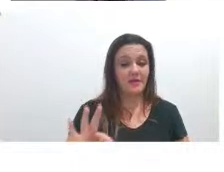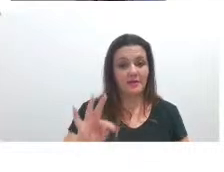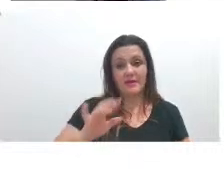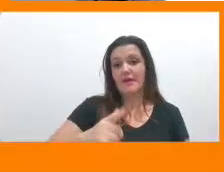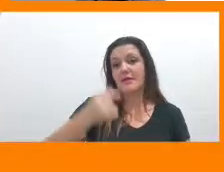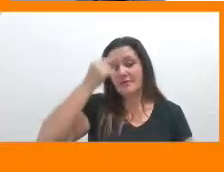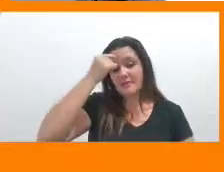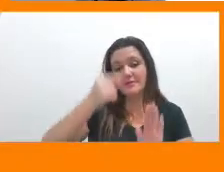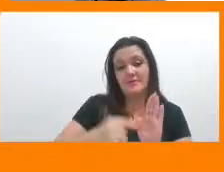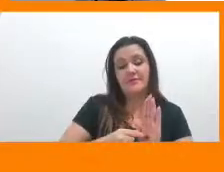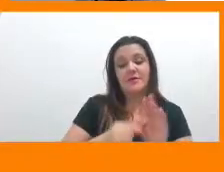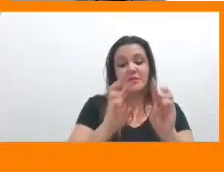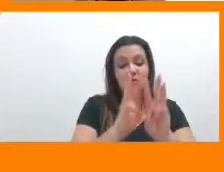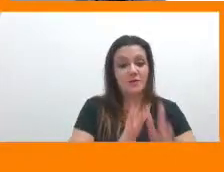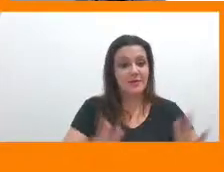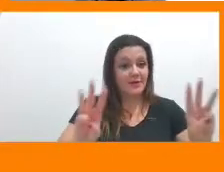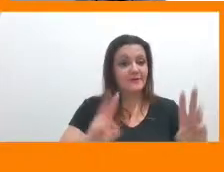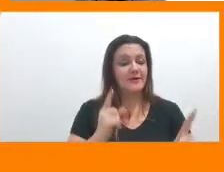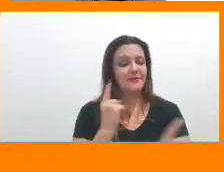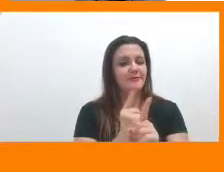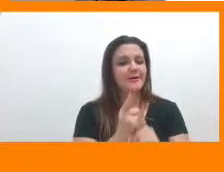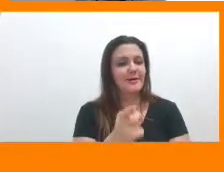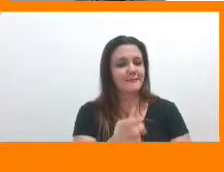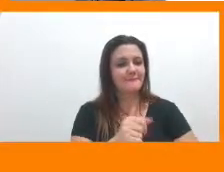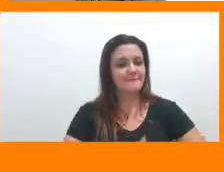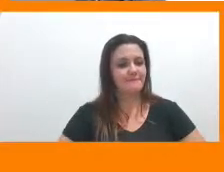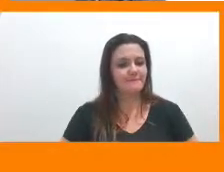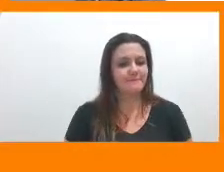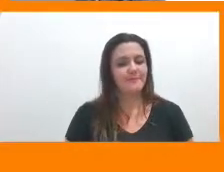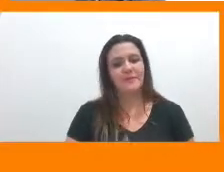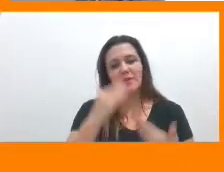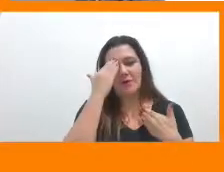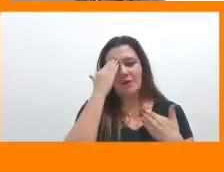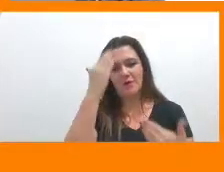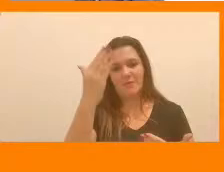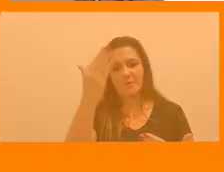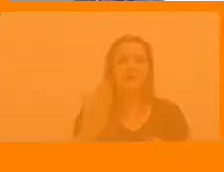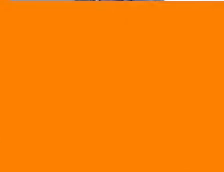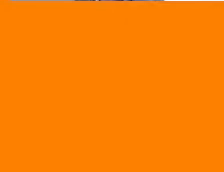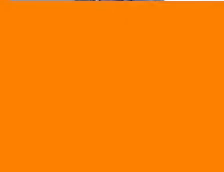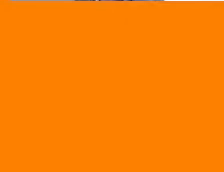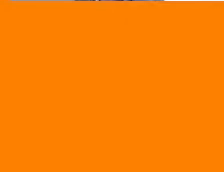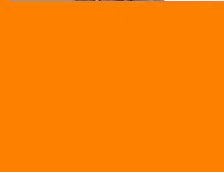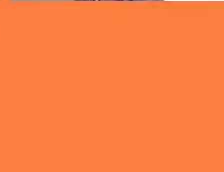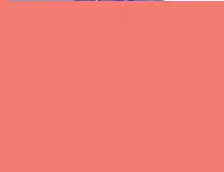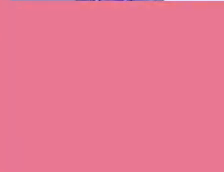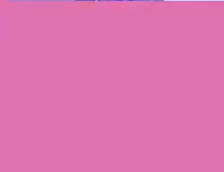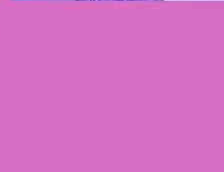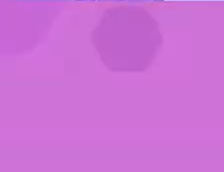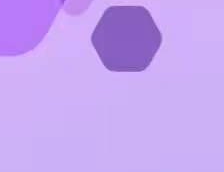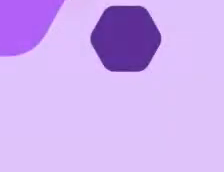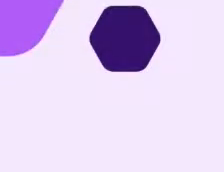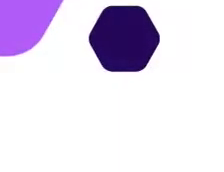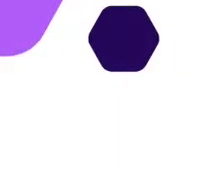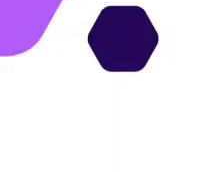it. Thank you for listening. I hope you have found this of interest.